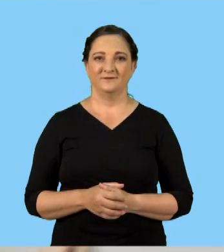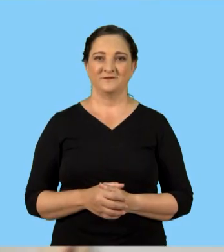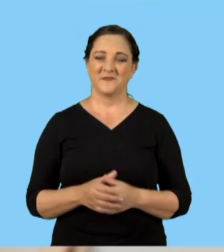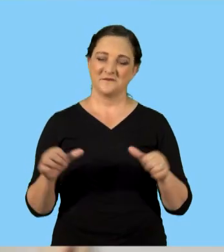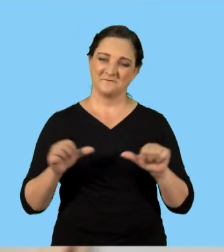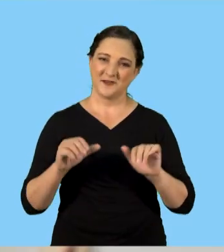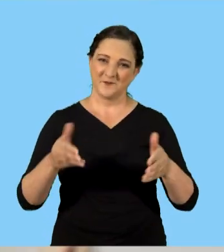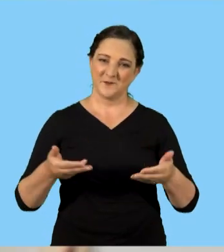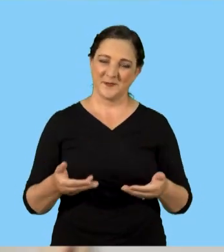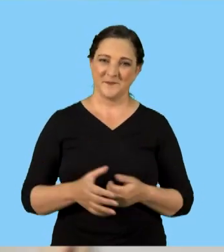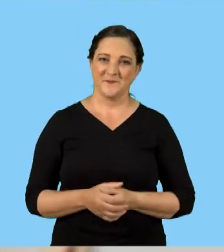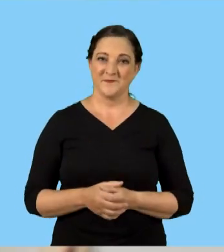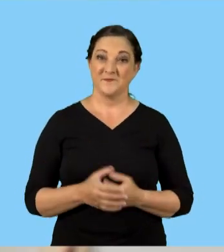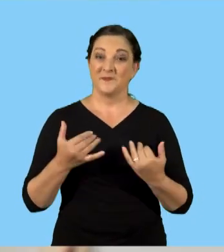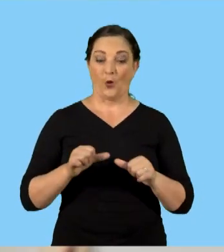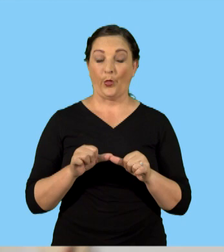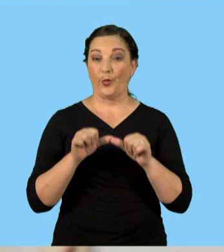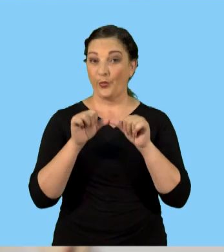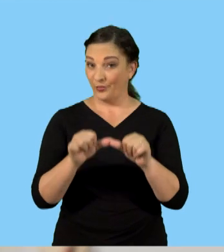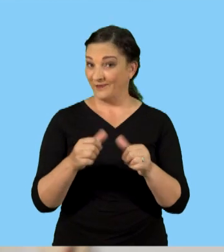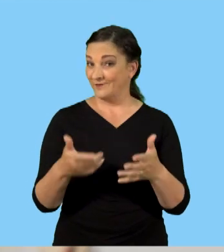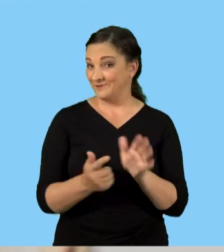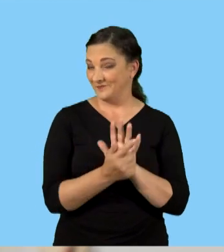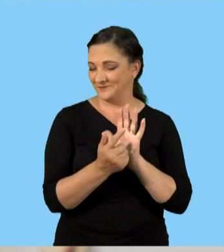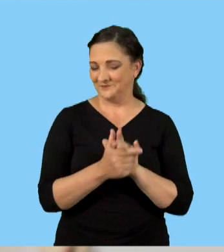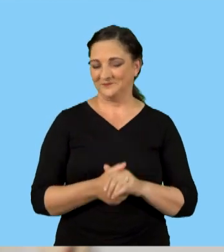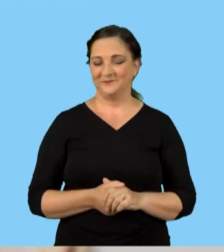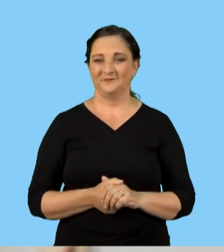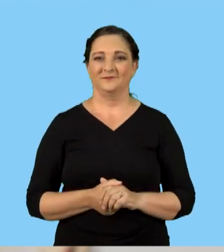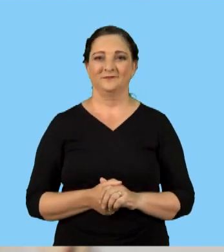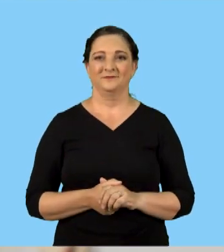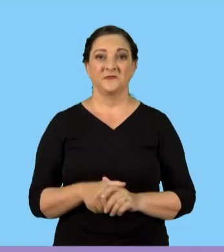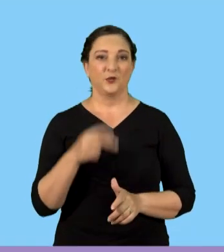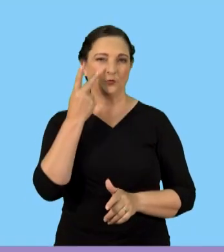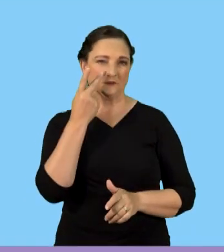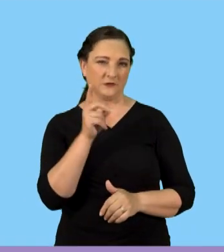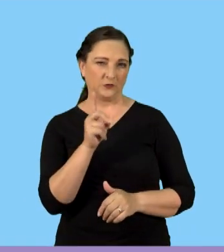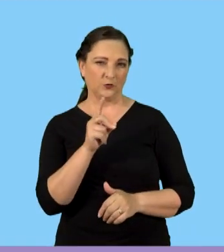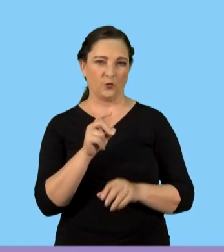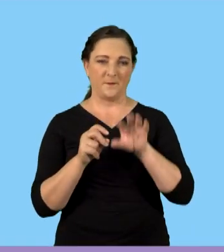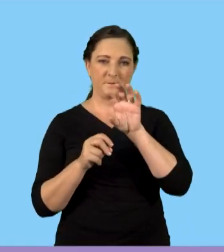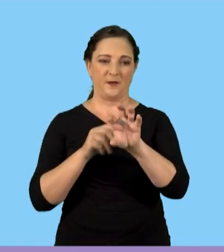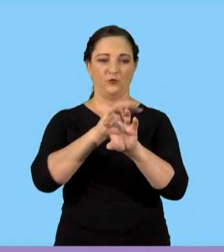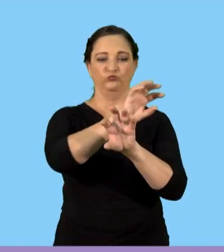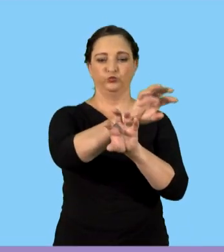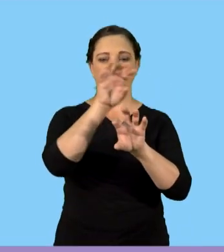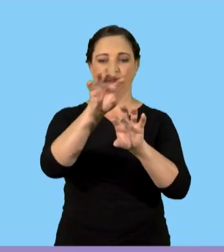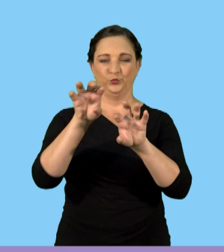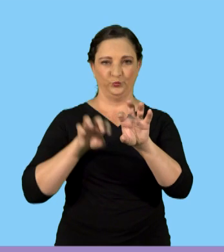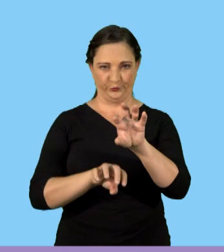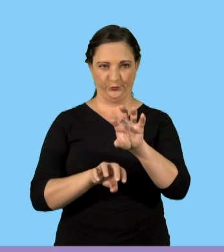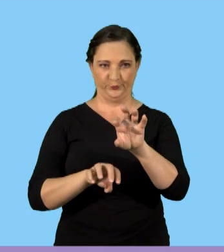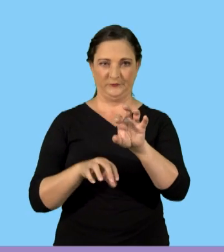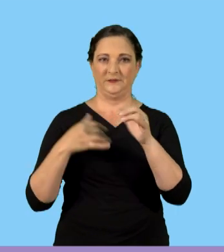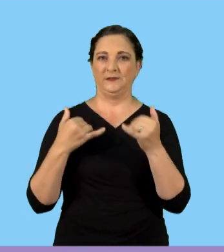Welcome back from the ad break, and let's continue with our lesson. So we are going to be looking at that concept map again, where we are going to be moving on to our